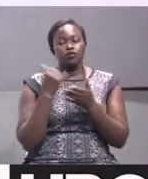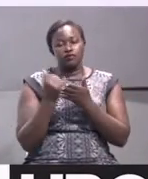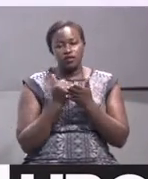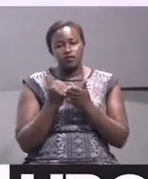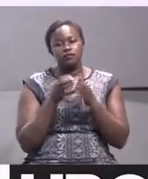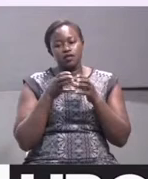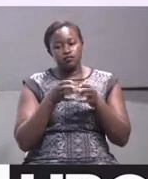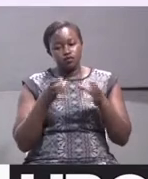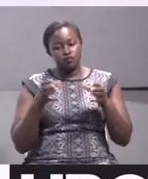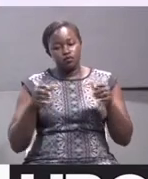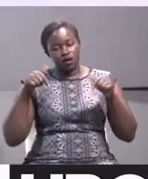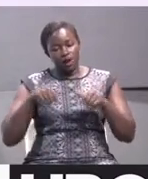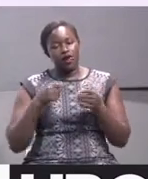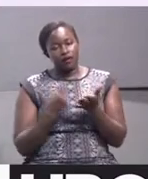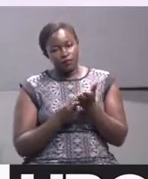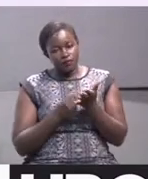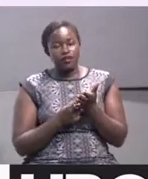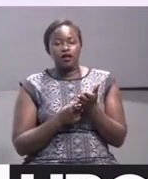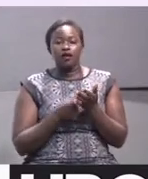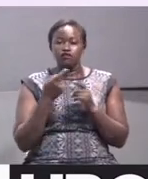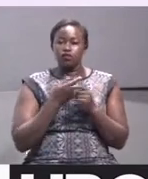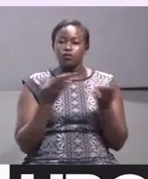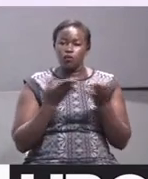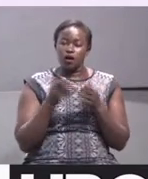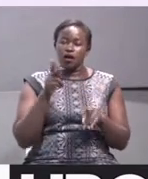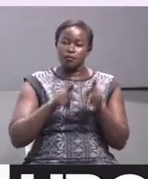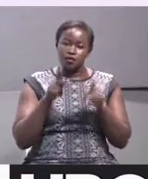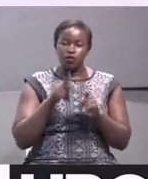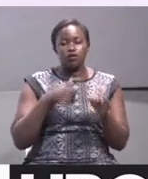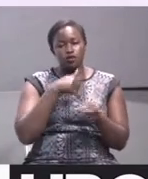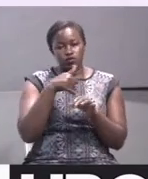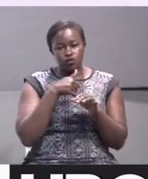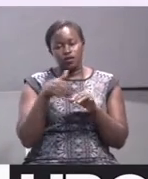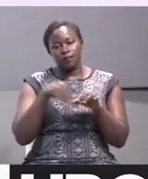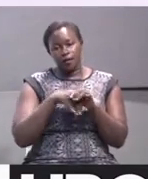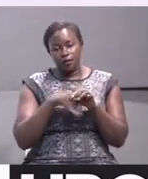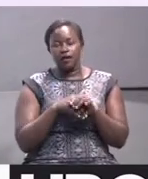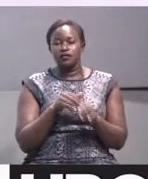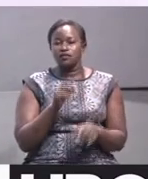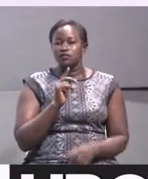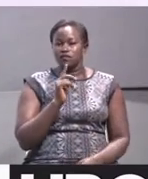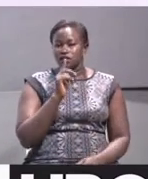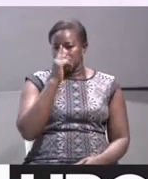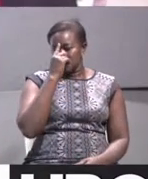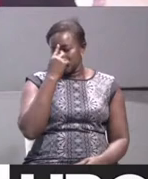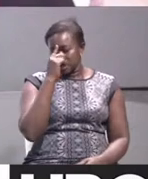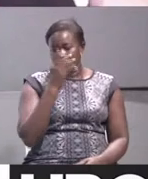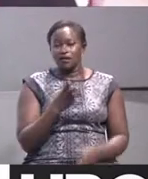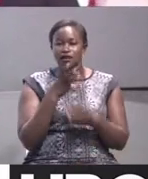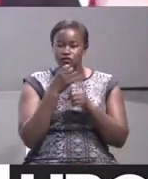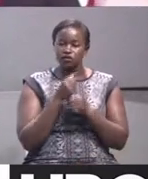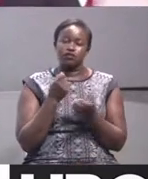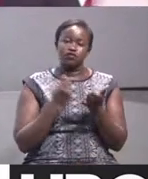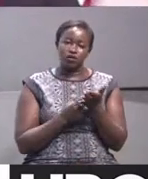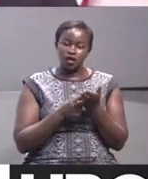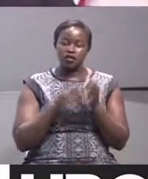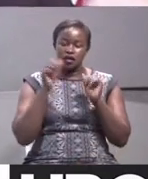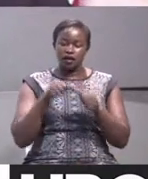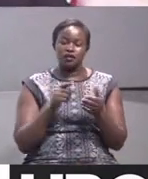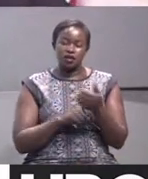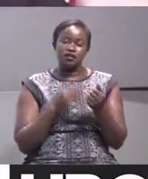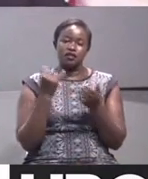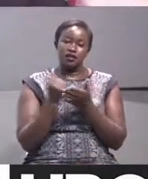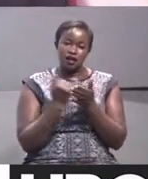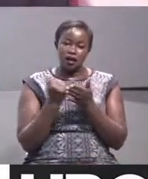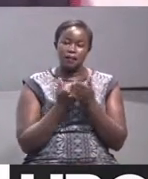in Uganda, from which people, including the members of the Indian Association of Uganda, can get some income